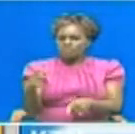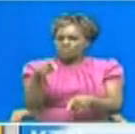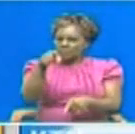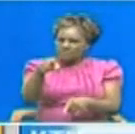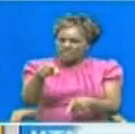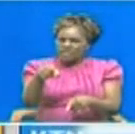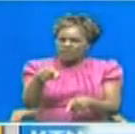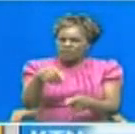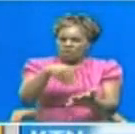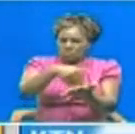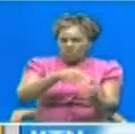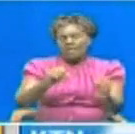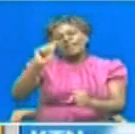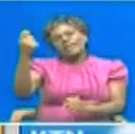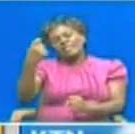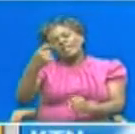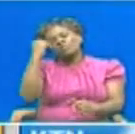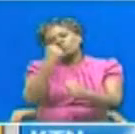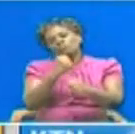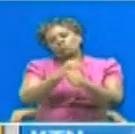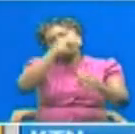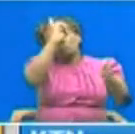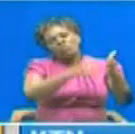budge. So where do Kenyans go from here?